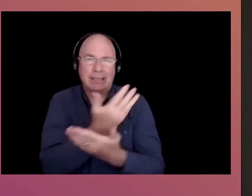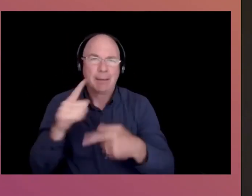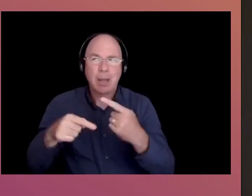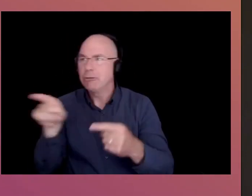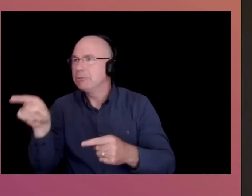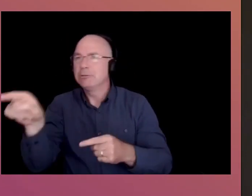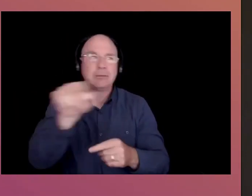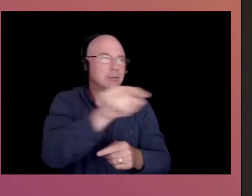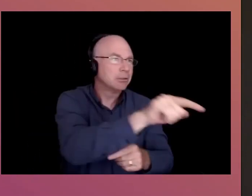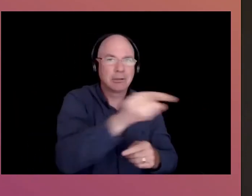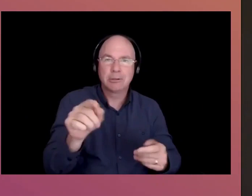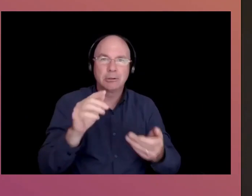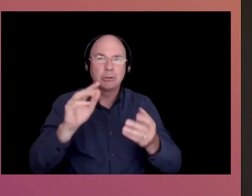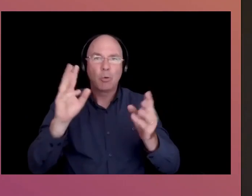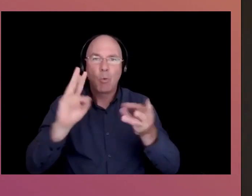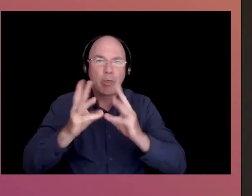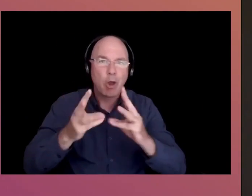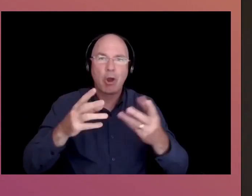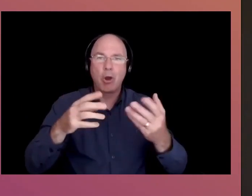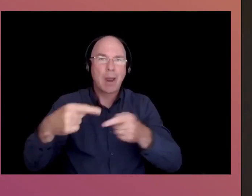the weather to approaching enemies.